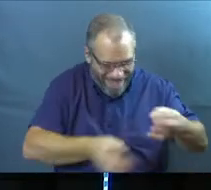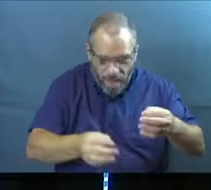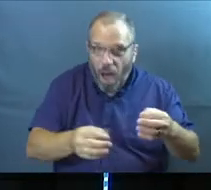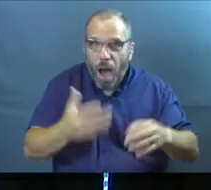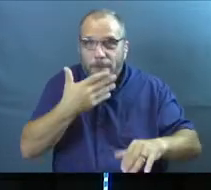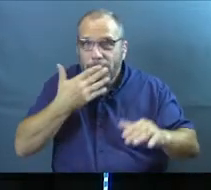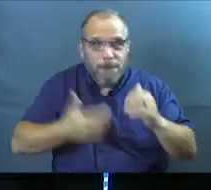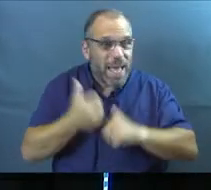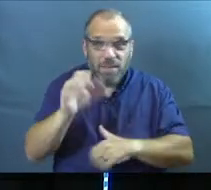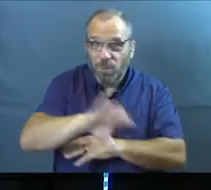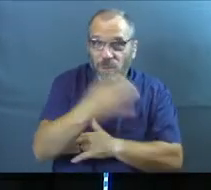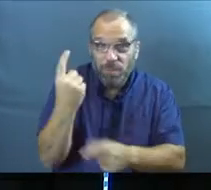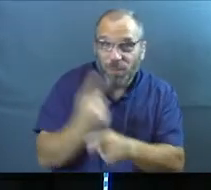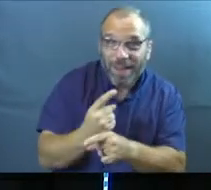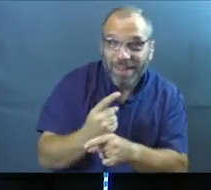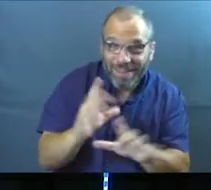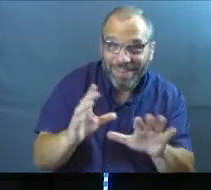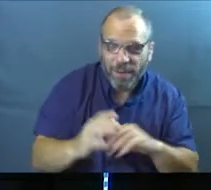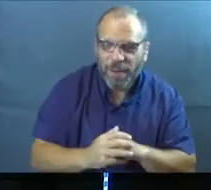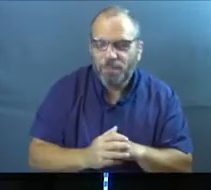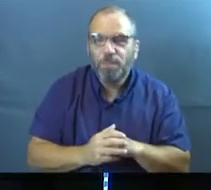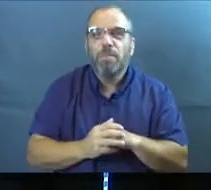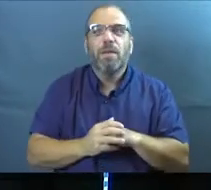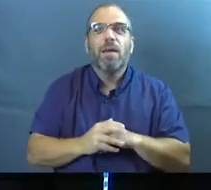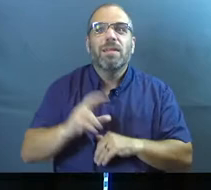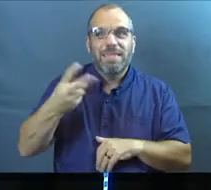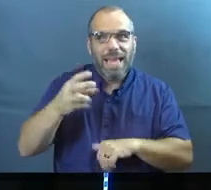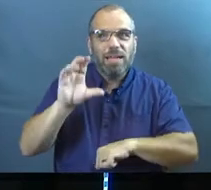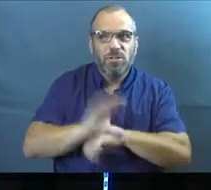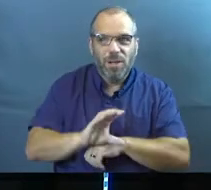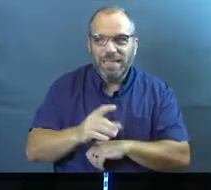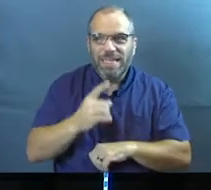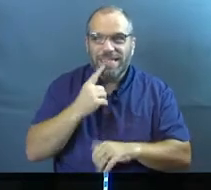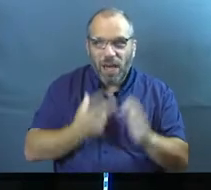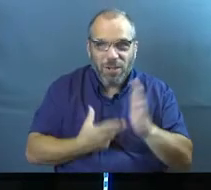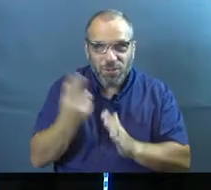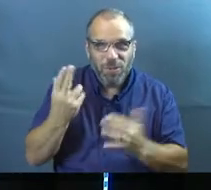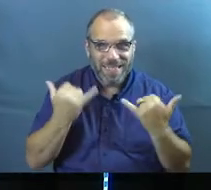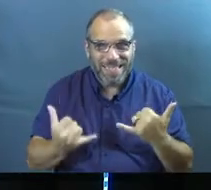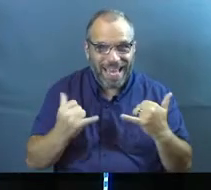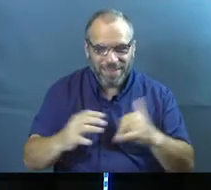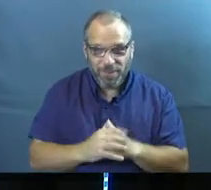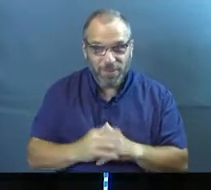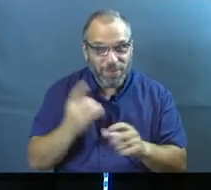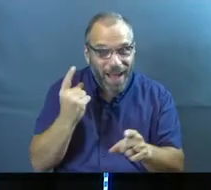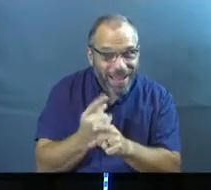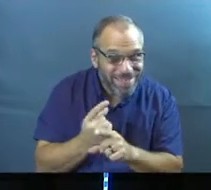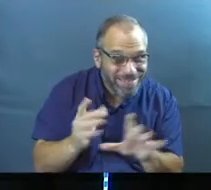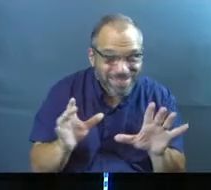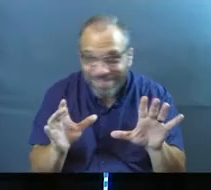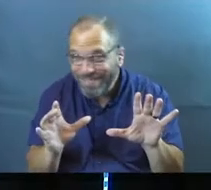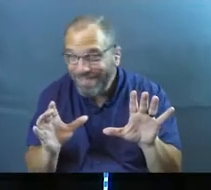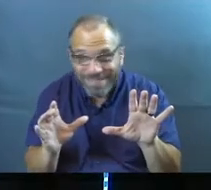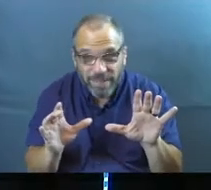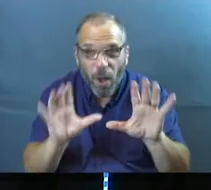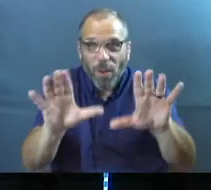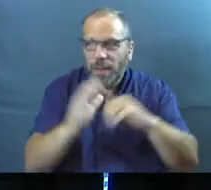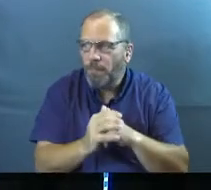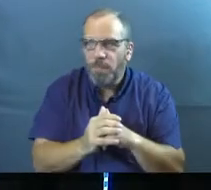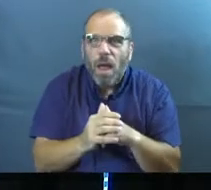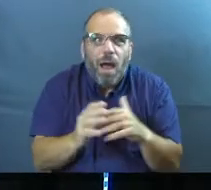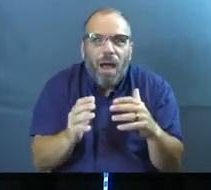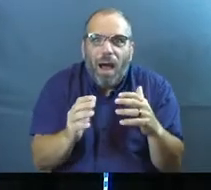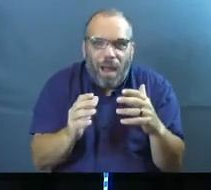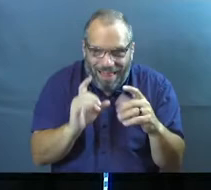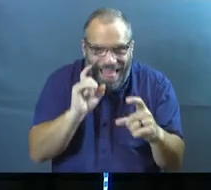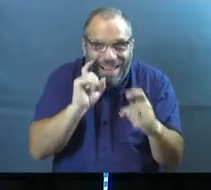it's one of the best parts of Christmas, amen? Second service, are you going to tell the truth today, amen? Right? So it's like